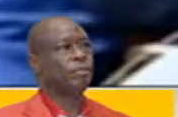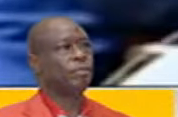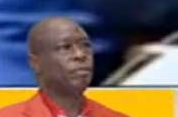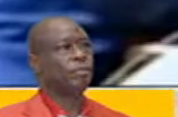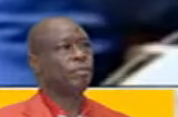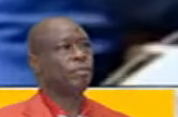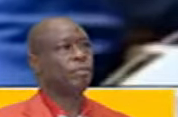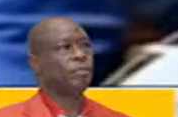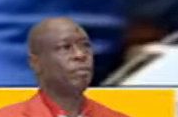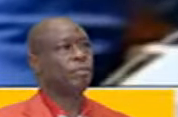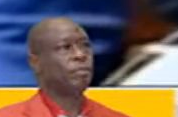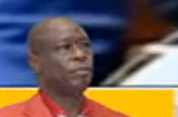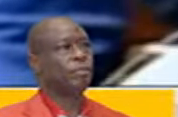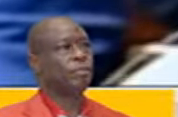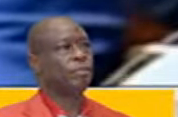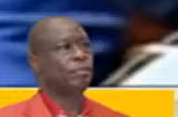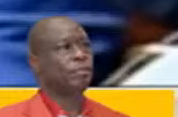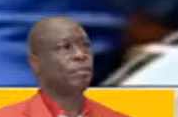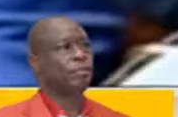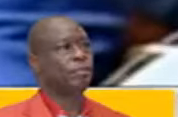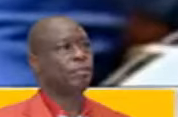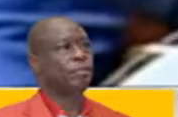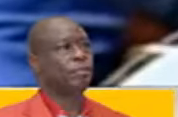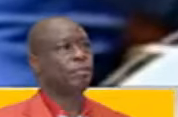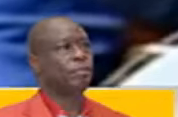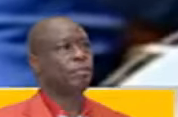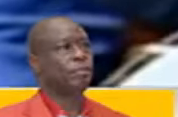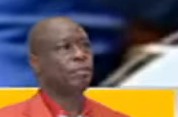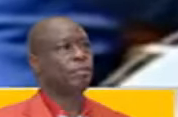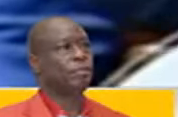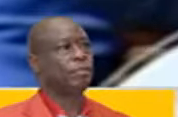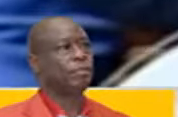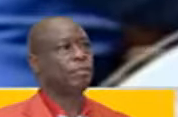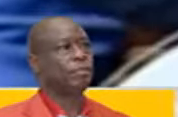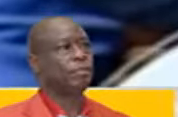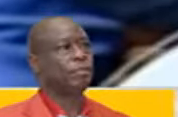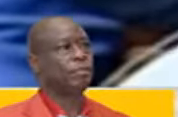President is a member of the Cabinet. And in particular,